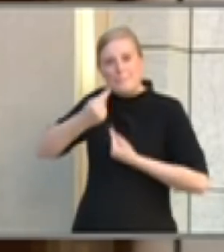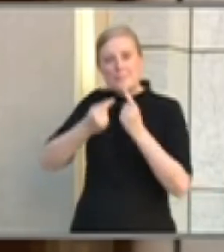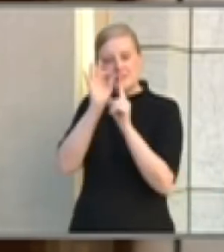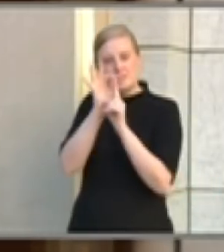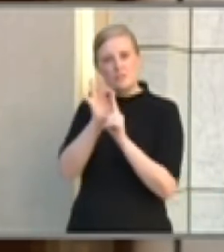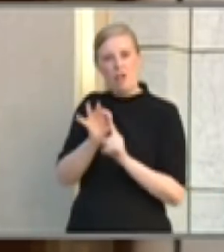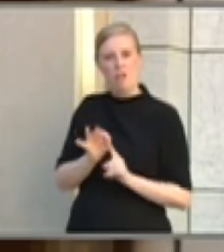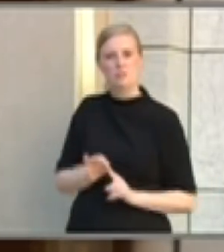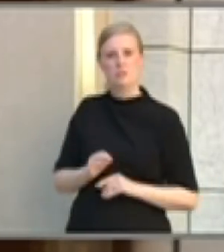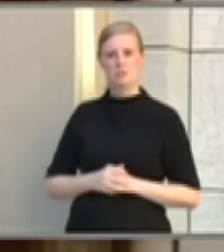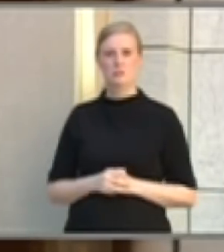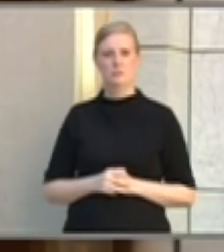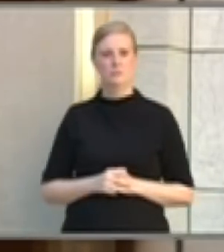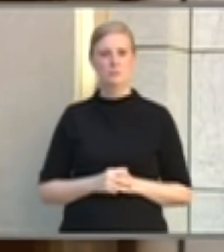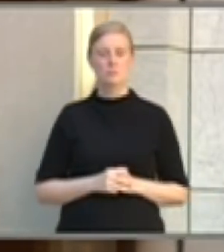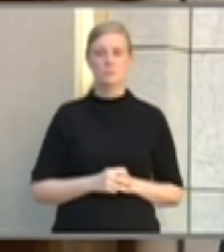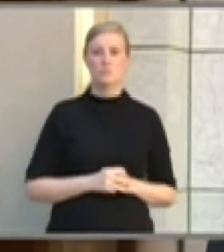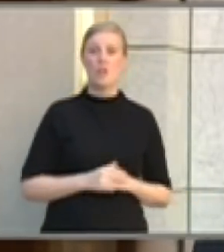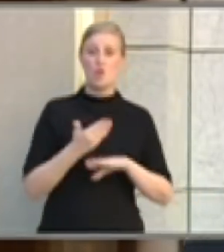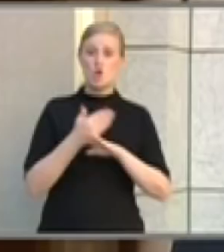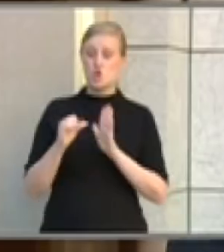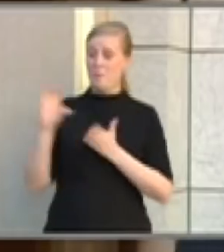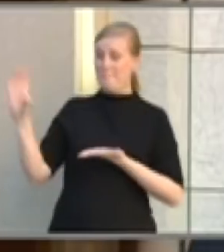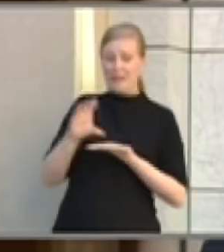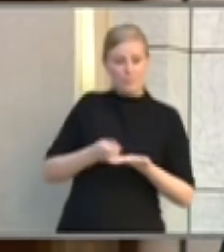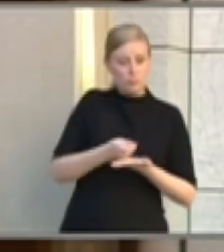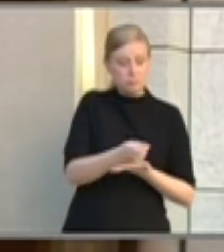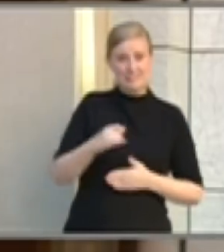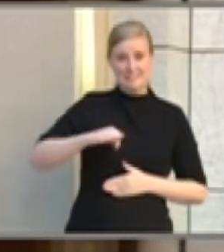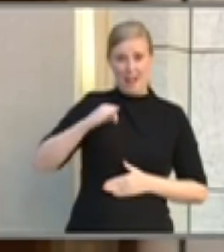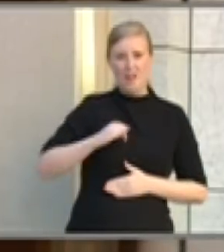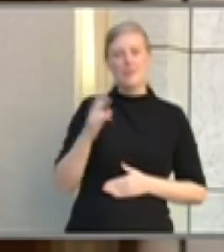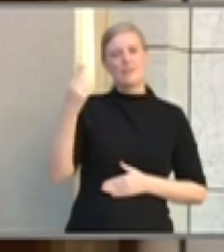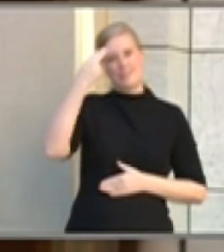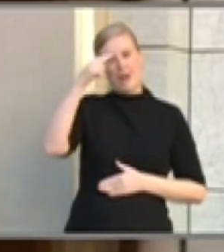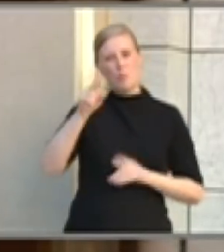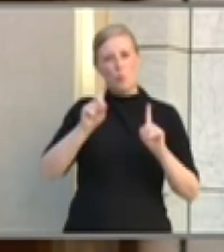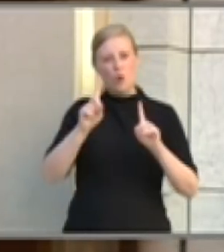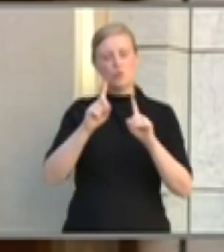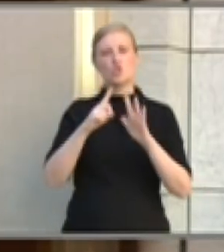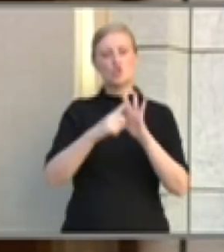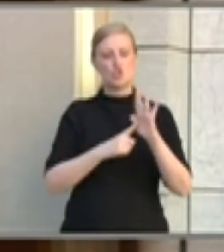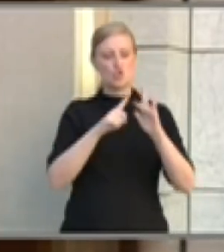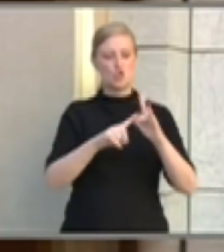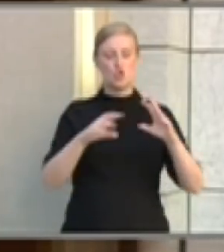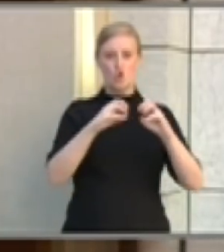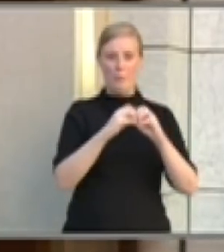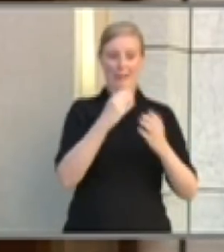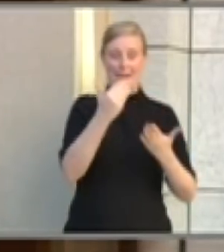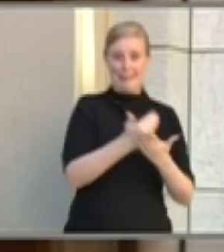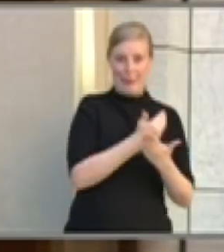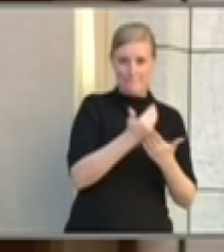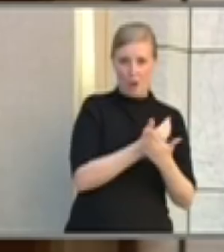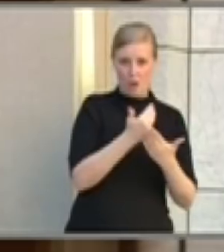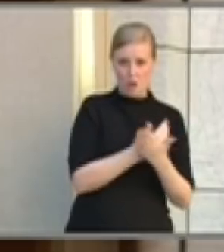to the JobKeeper package, we are also extending arrangements for the job seeker